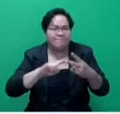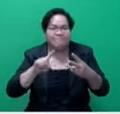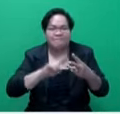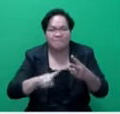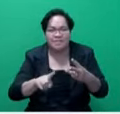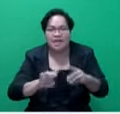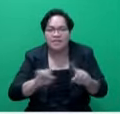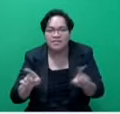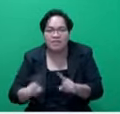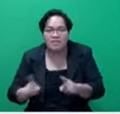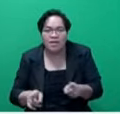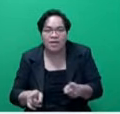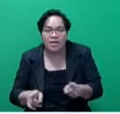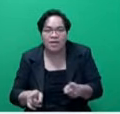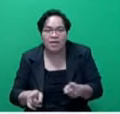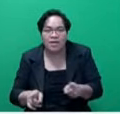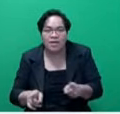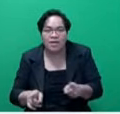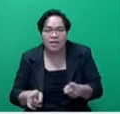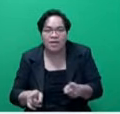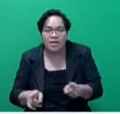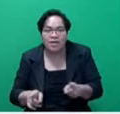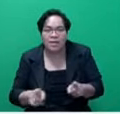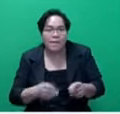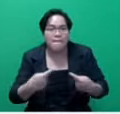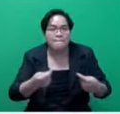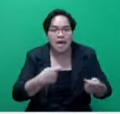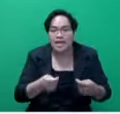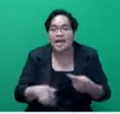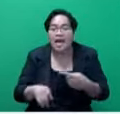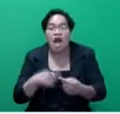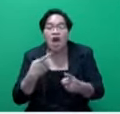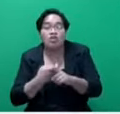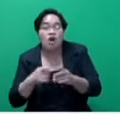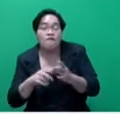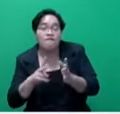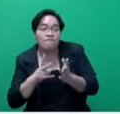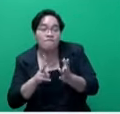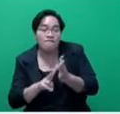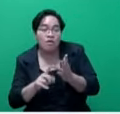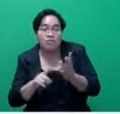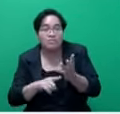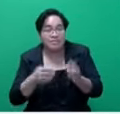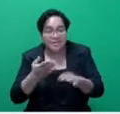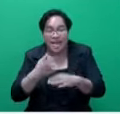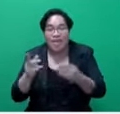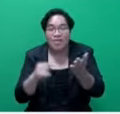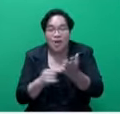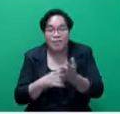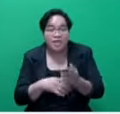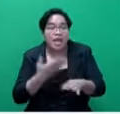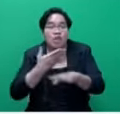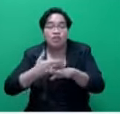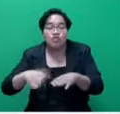including Korovo restroom facility. opening of 3 fire stations in Nakasi,